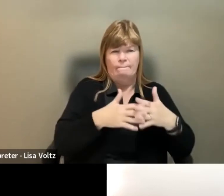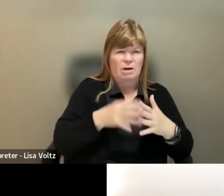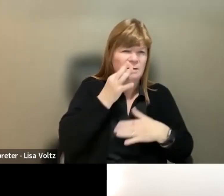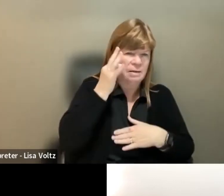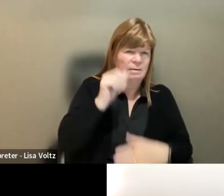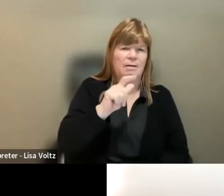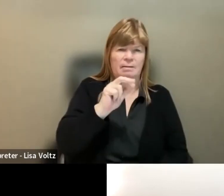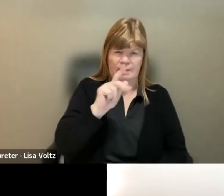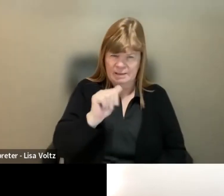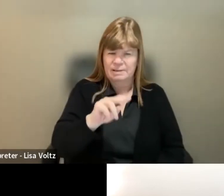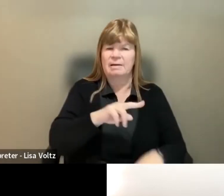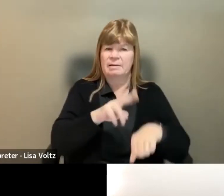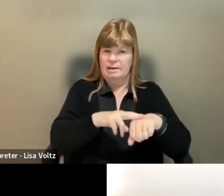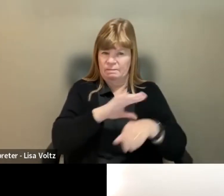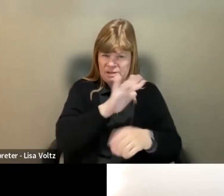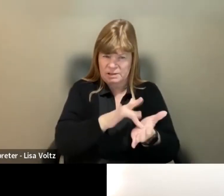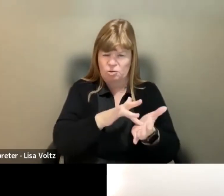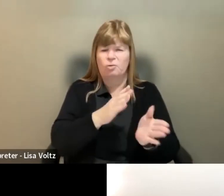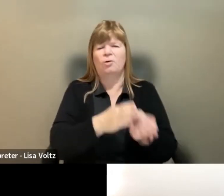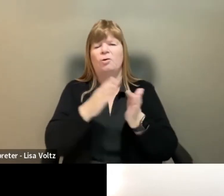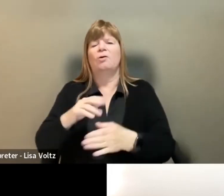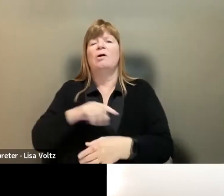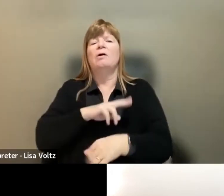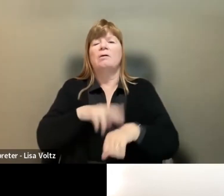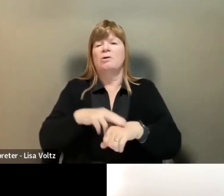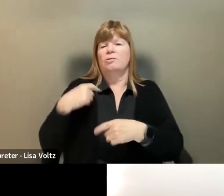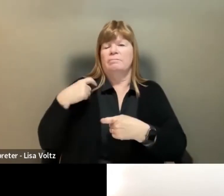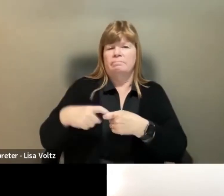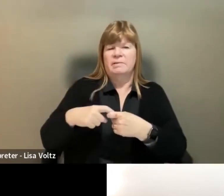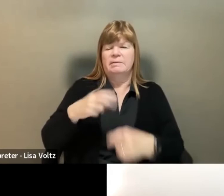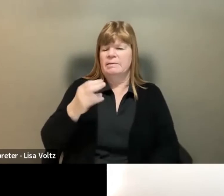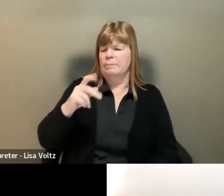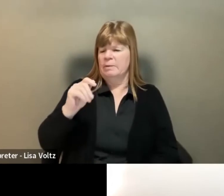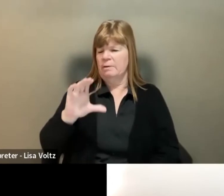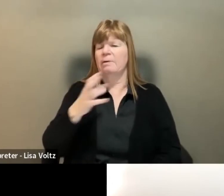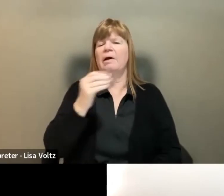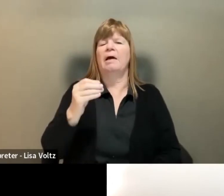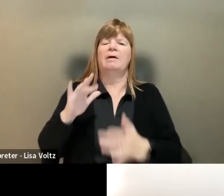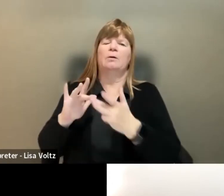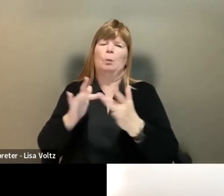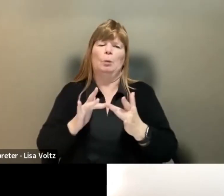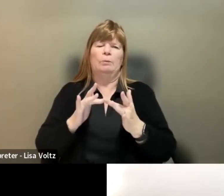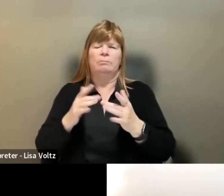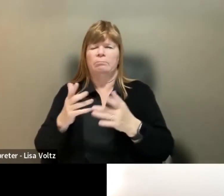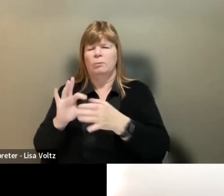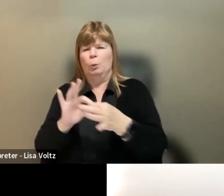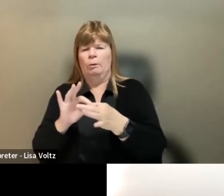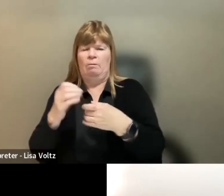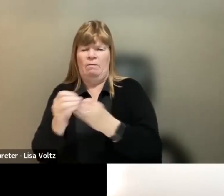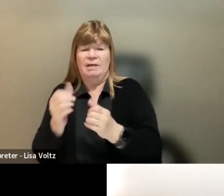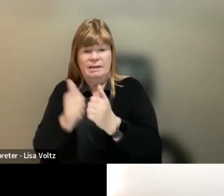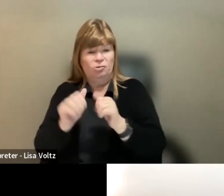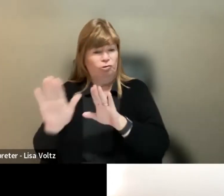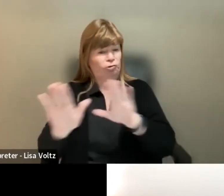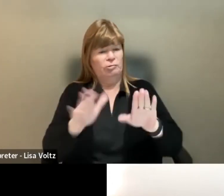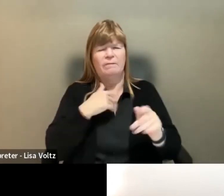Alaska Native Center, a National Hispanic and Latino Center, and a network coordinating office. Each regional center has a specific